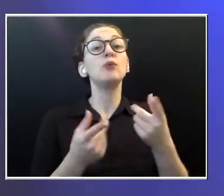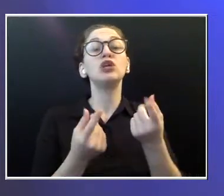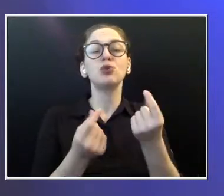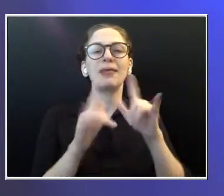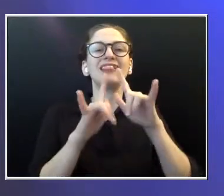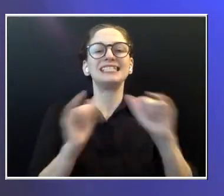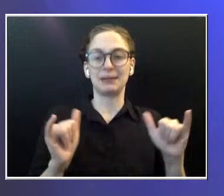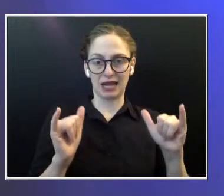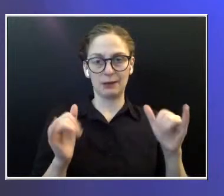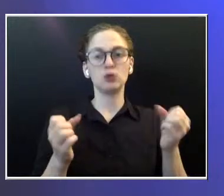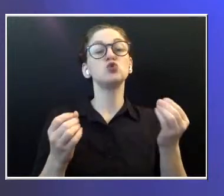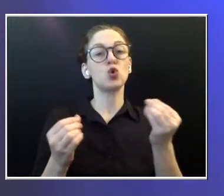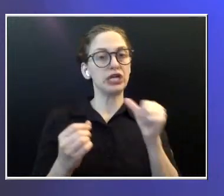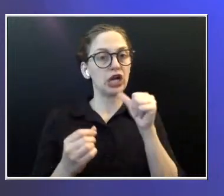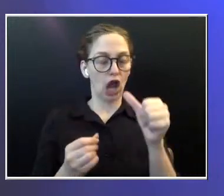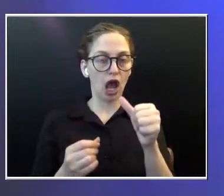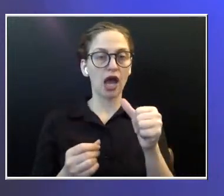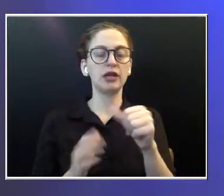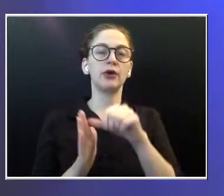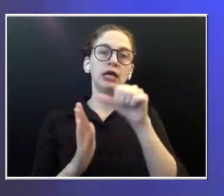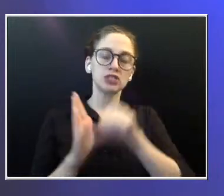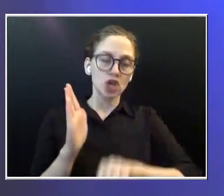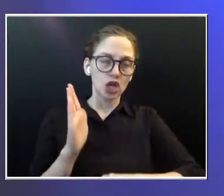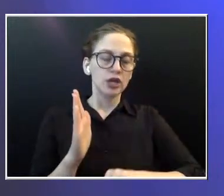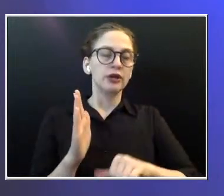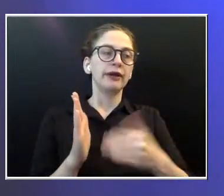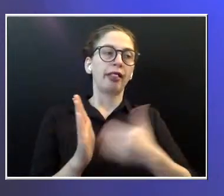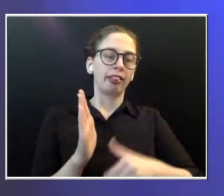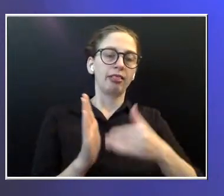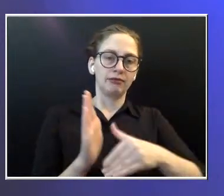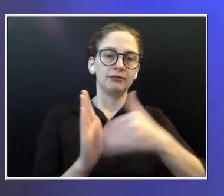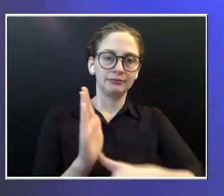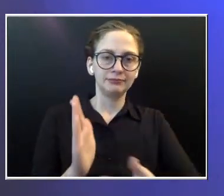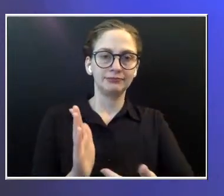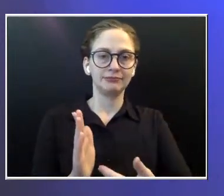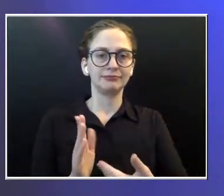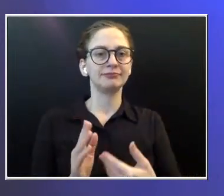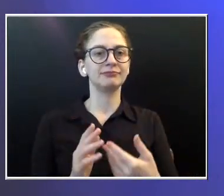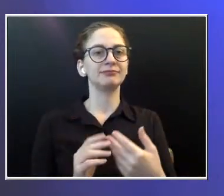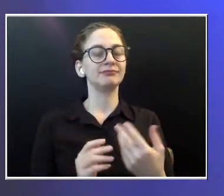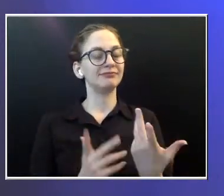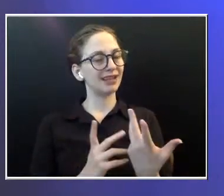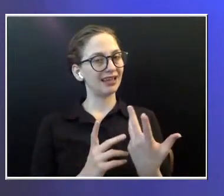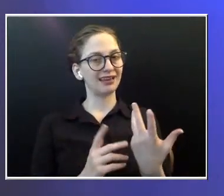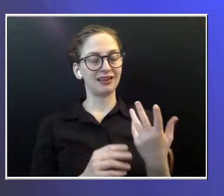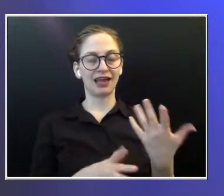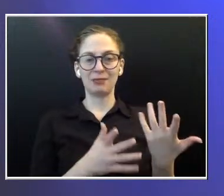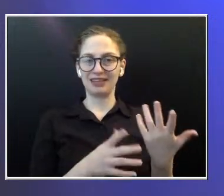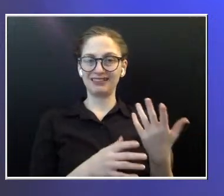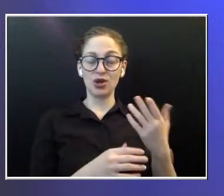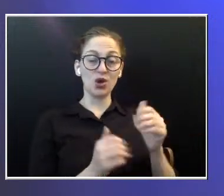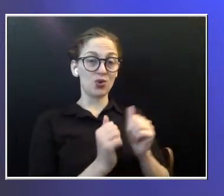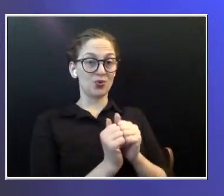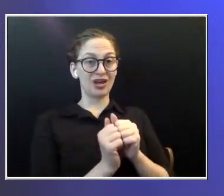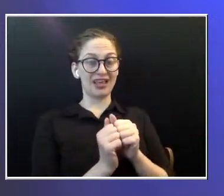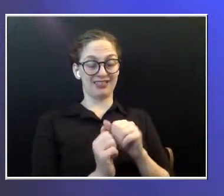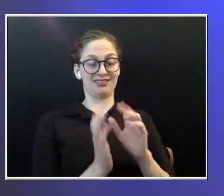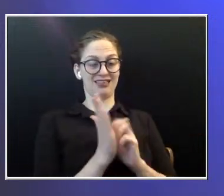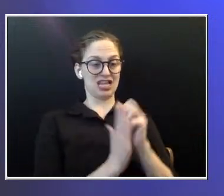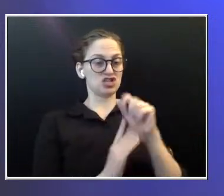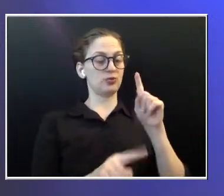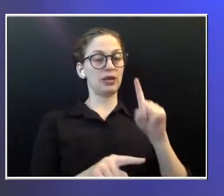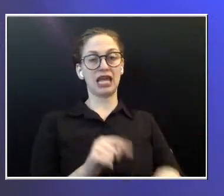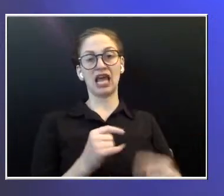risk reducing manner, versus as a cancer, we can't wait 6 months to treat your cancer to book that surgery out. So when you're doing it